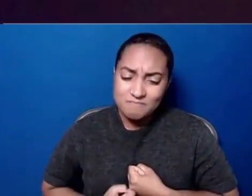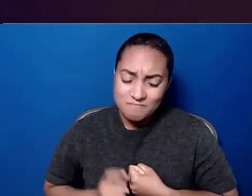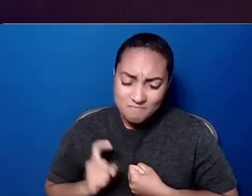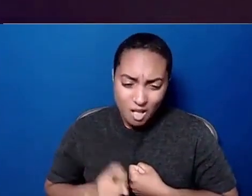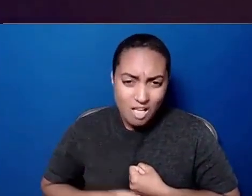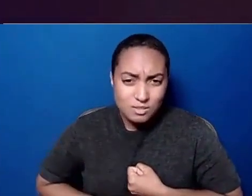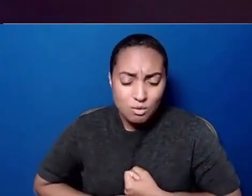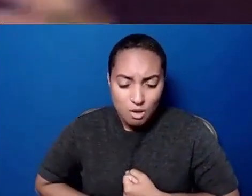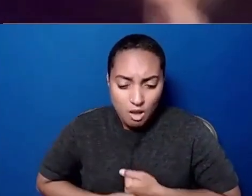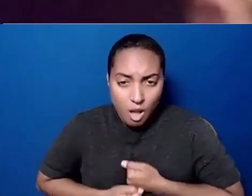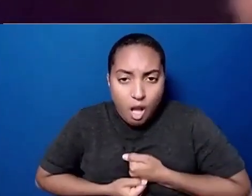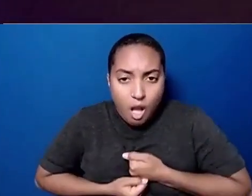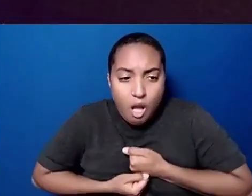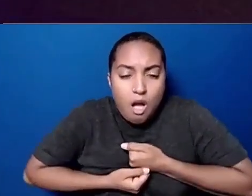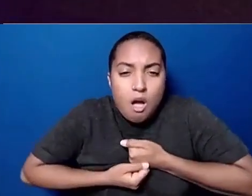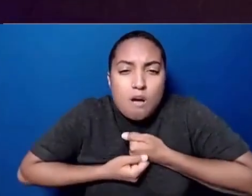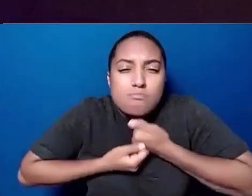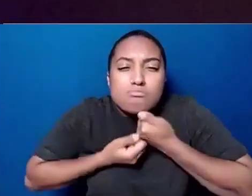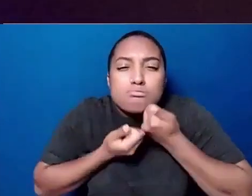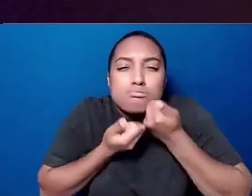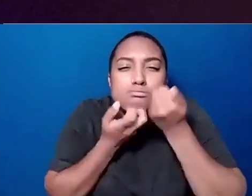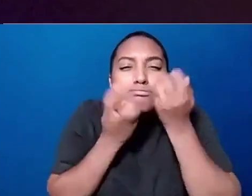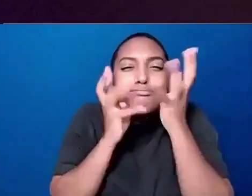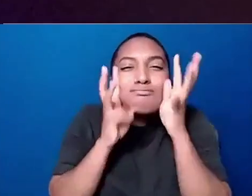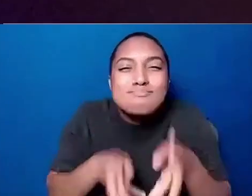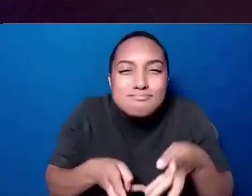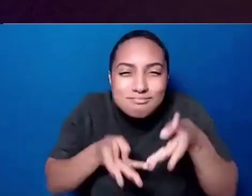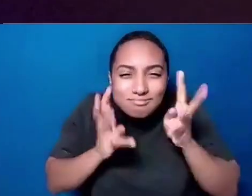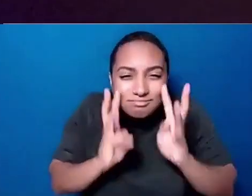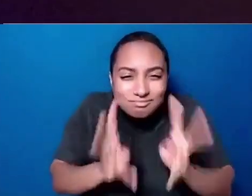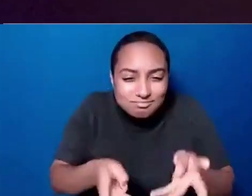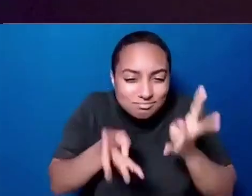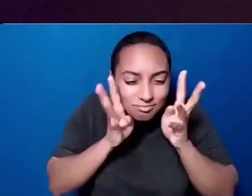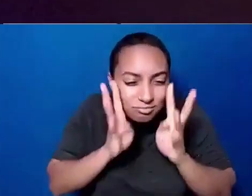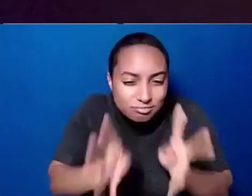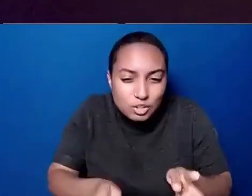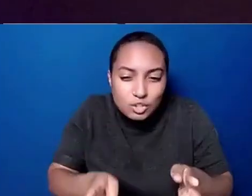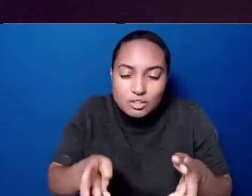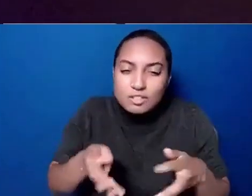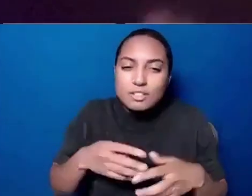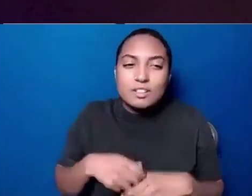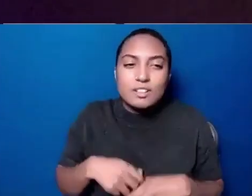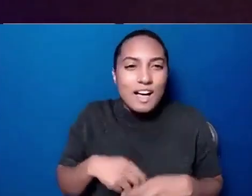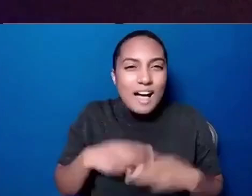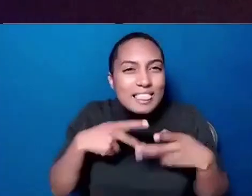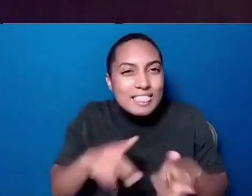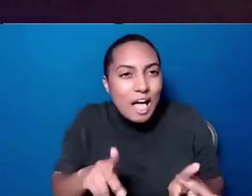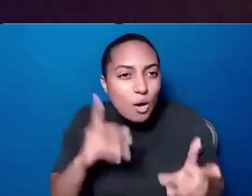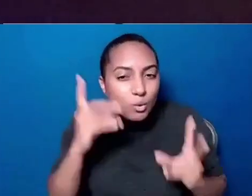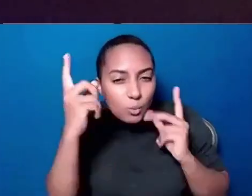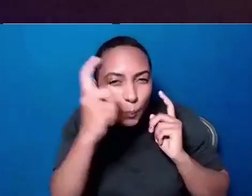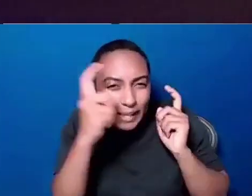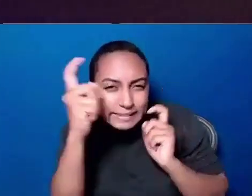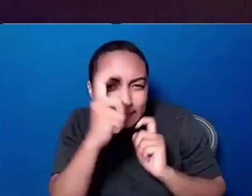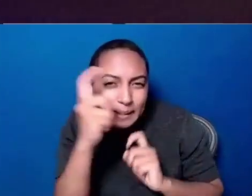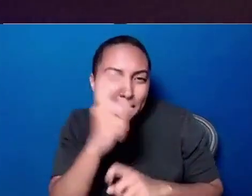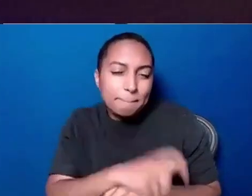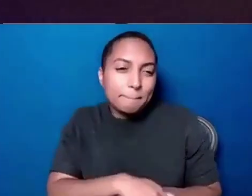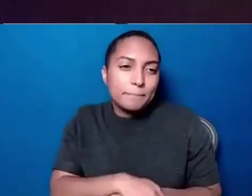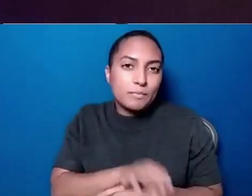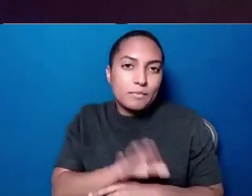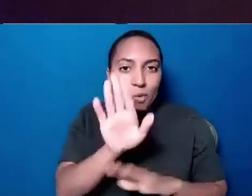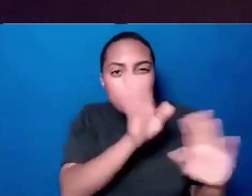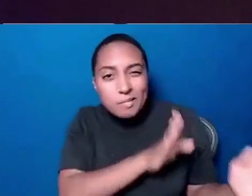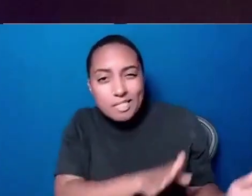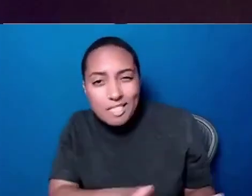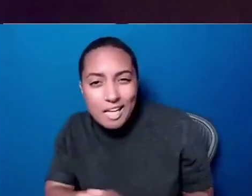Moving it creates a spaciousness for you, for your wisdom, for your plan,